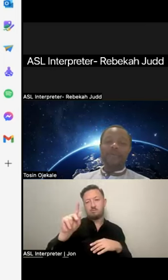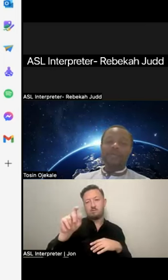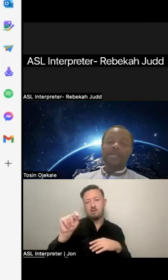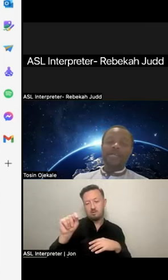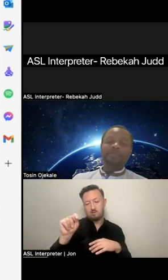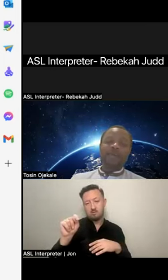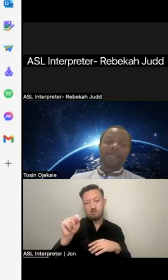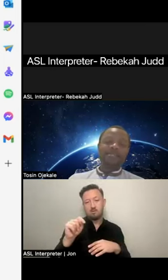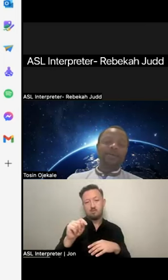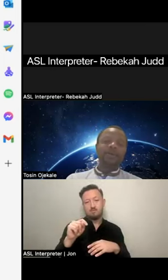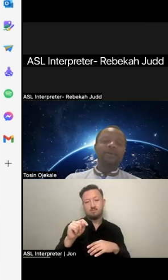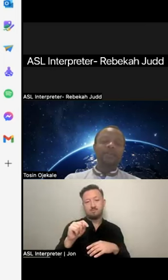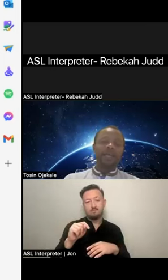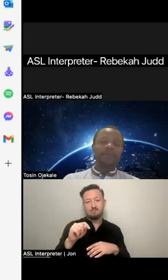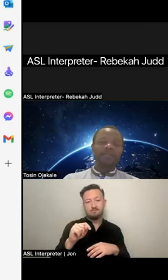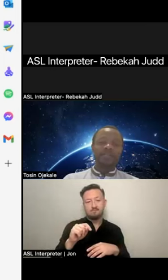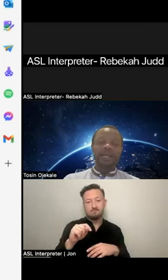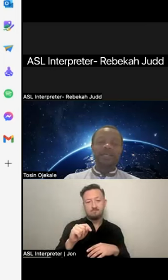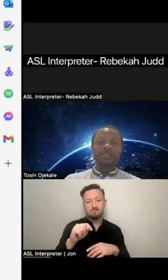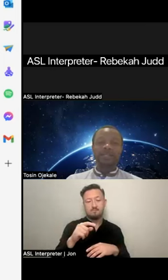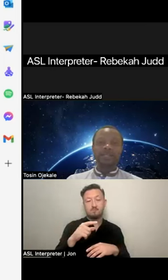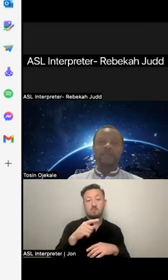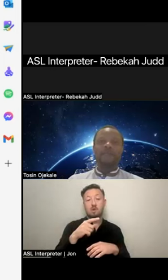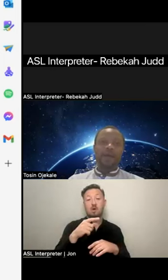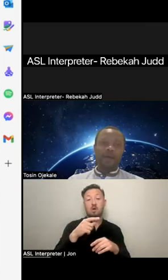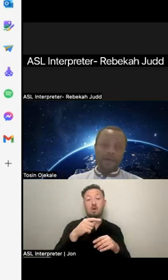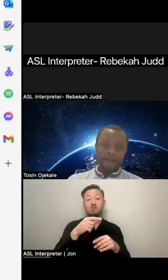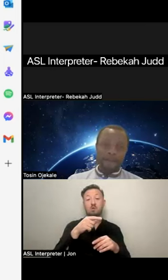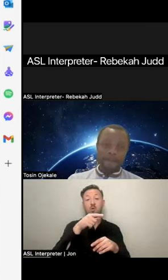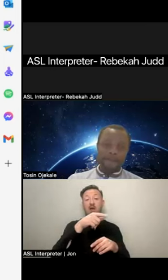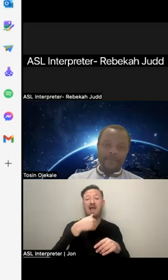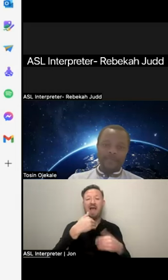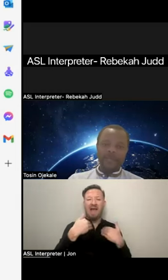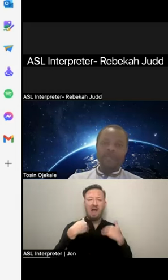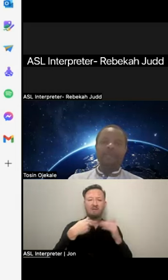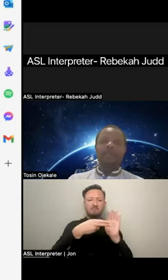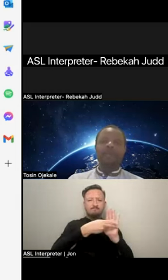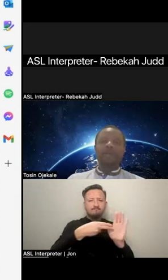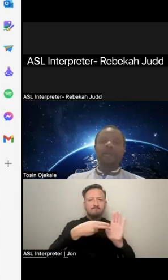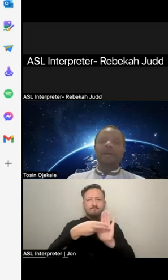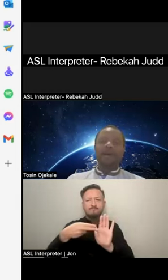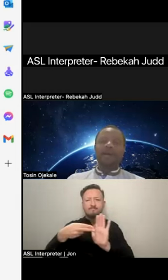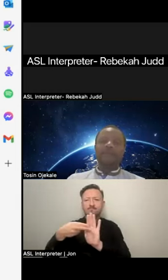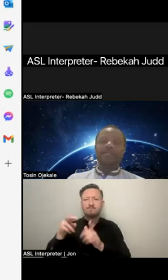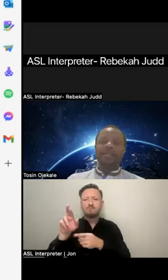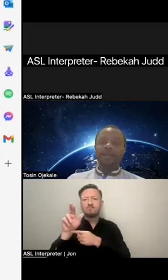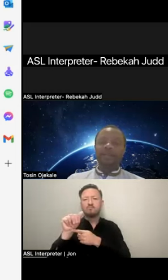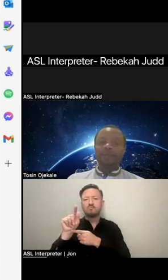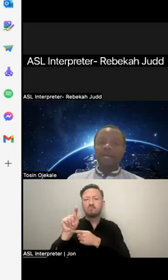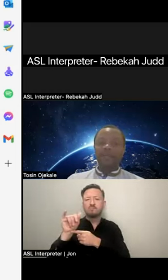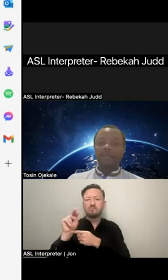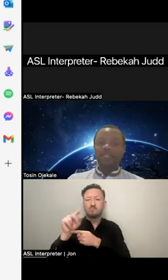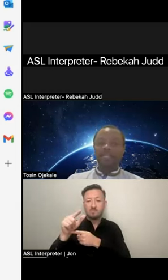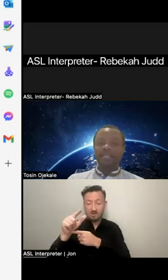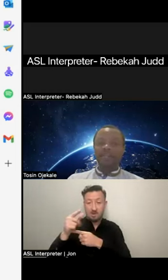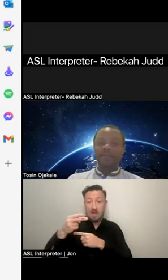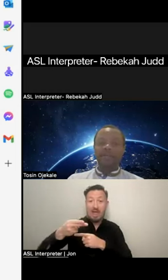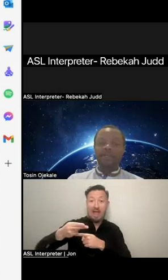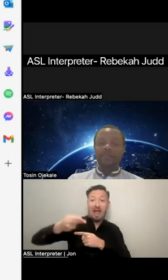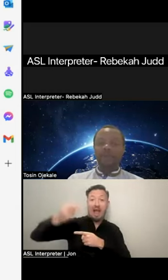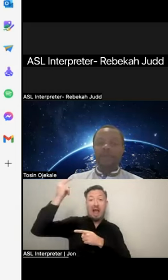are rated based on their resistance to fire, okay? Higher rated cables are used